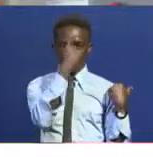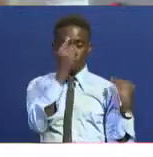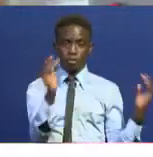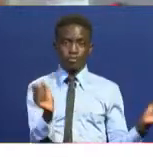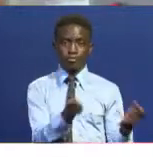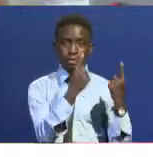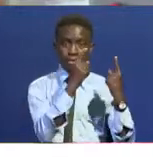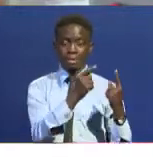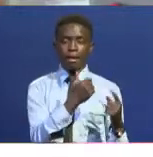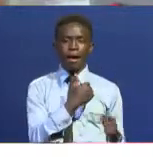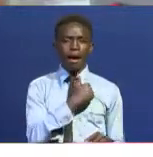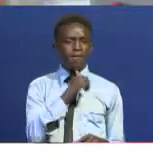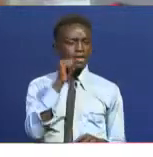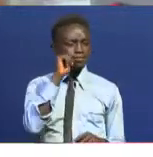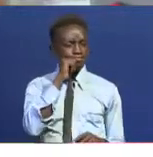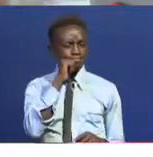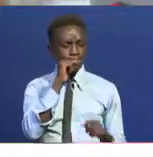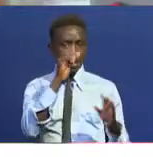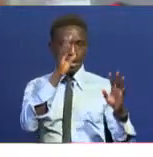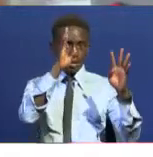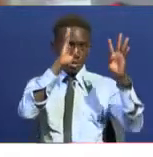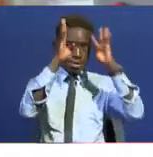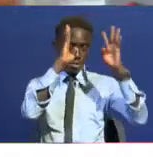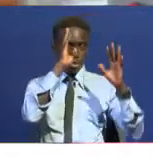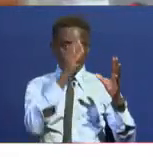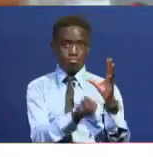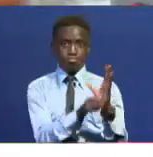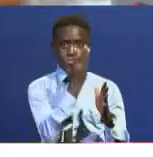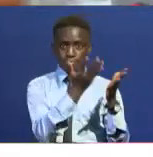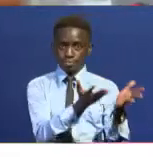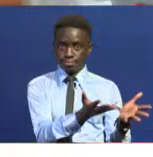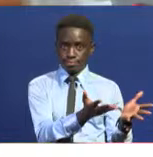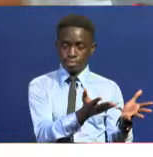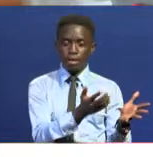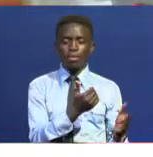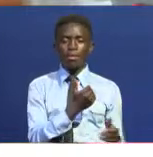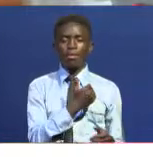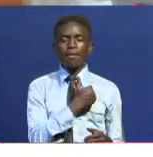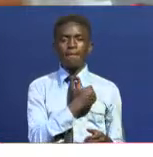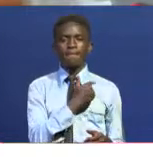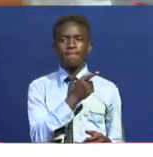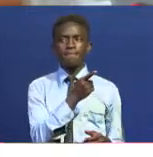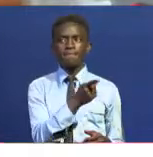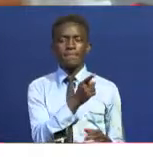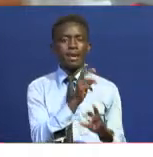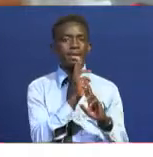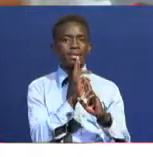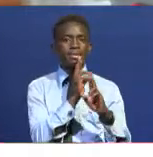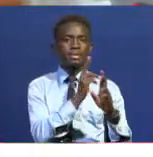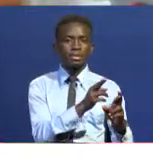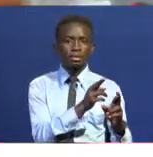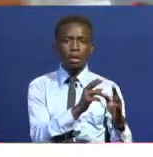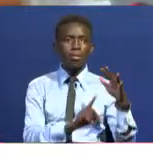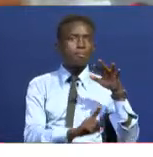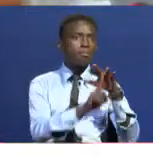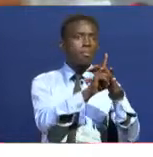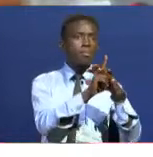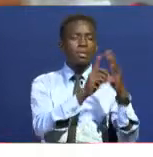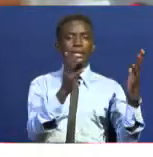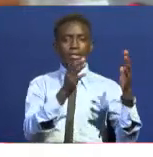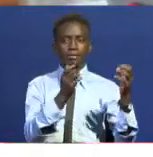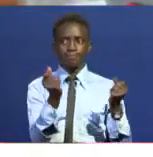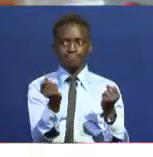interesting innovation here. This is an incident response unit vehicle. It is fitted